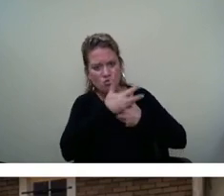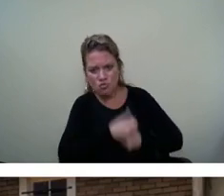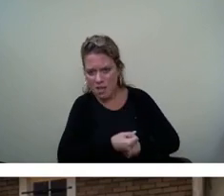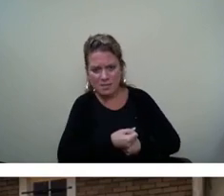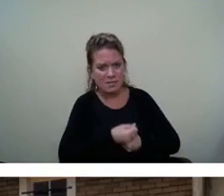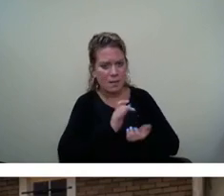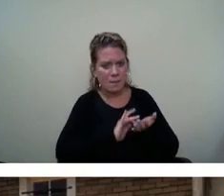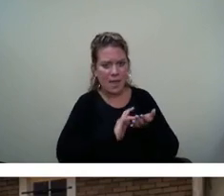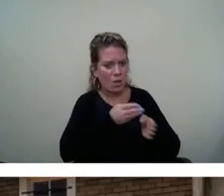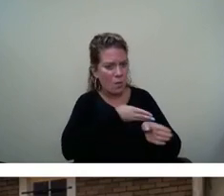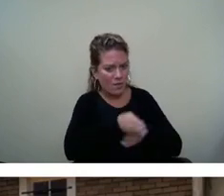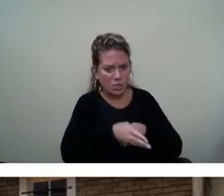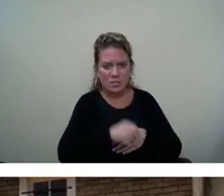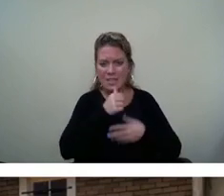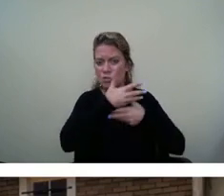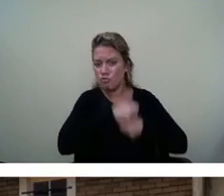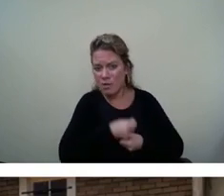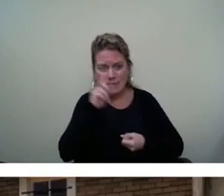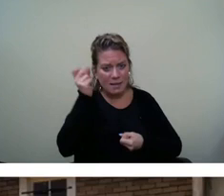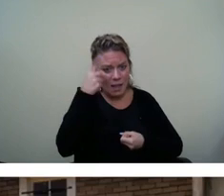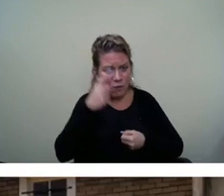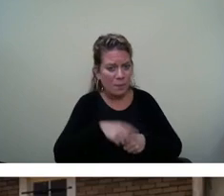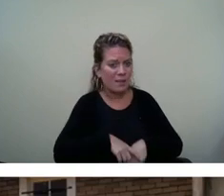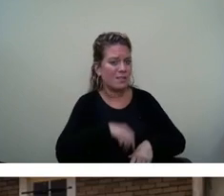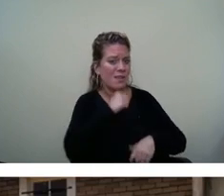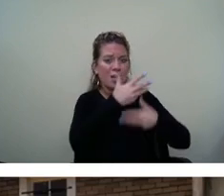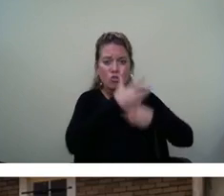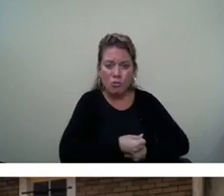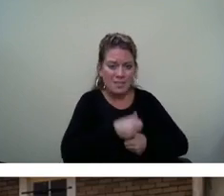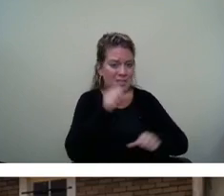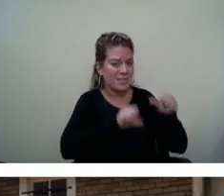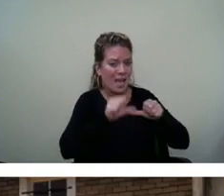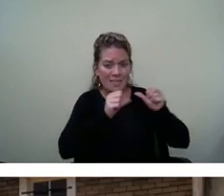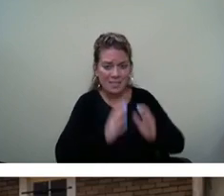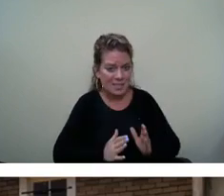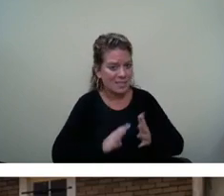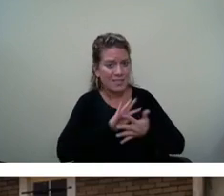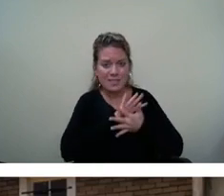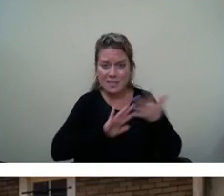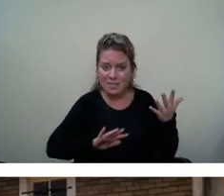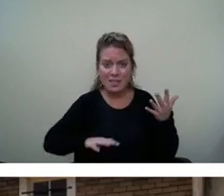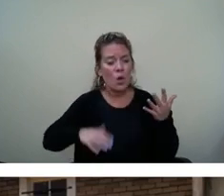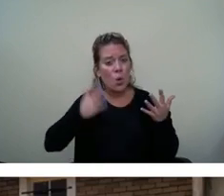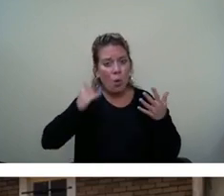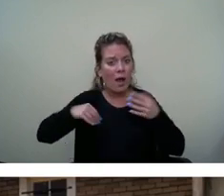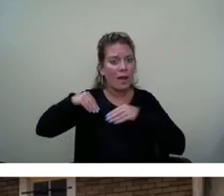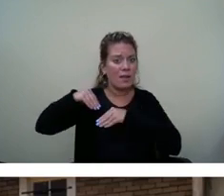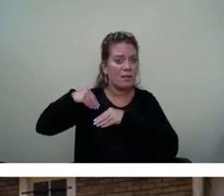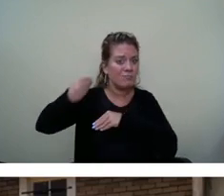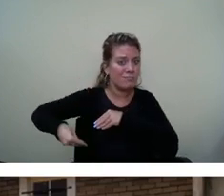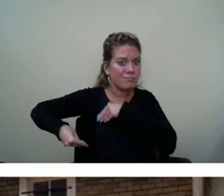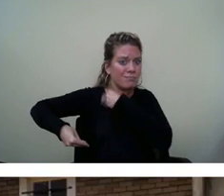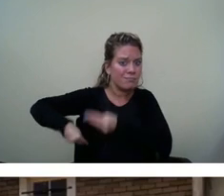distrust in the government, distrust in scientists, generations upon generations after it happened. And